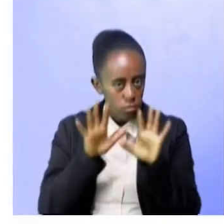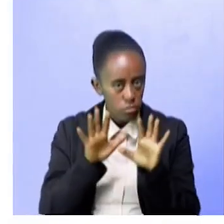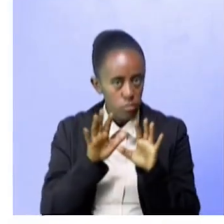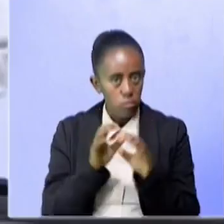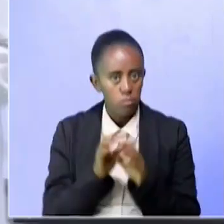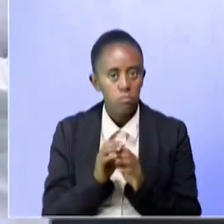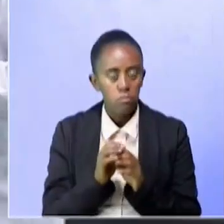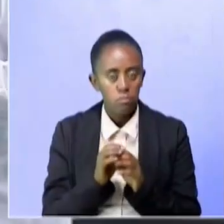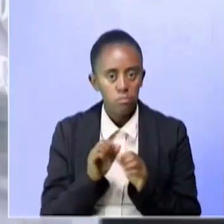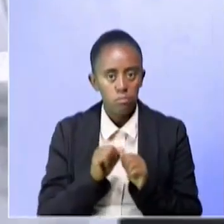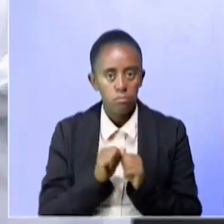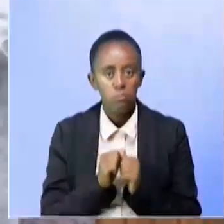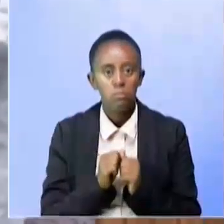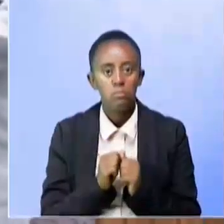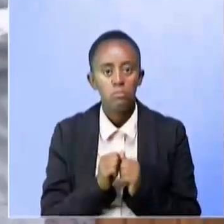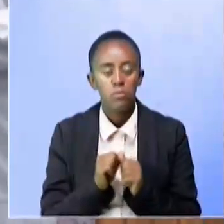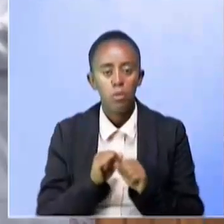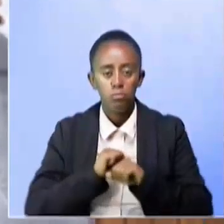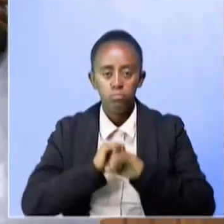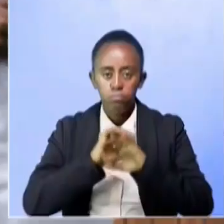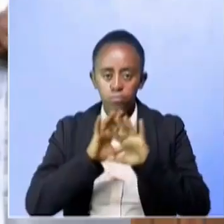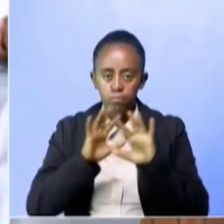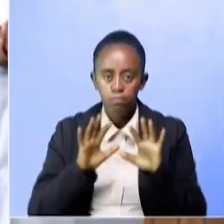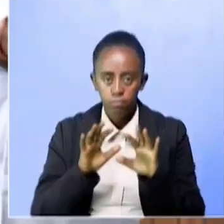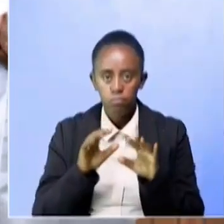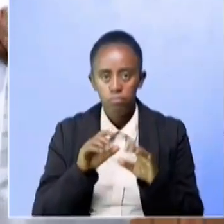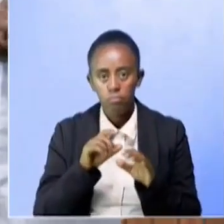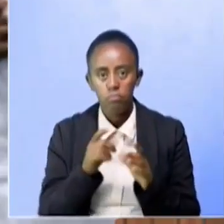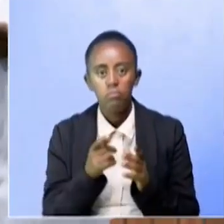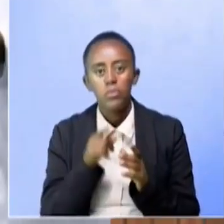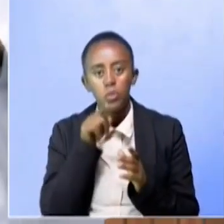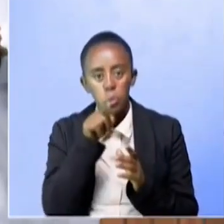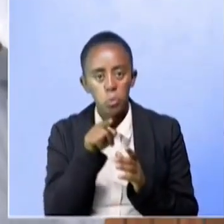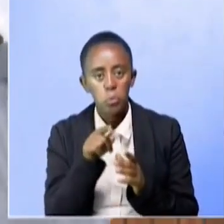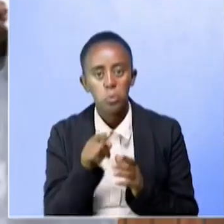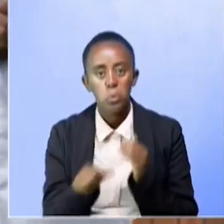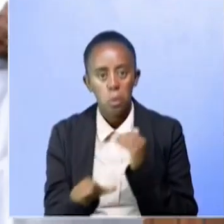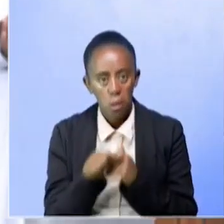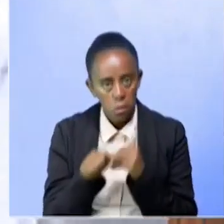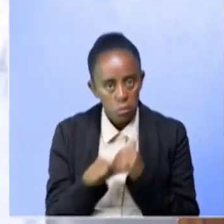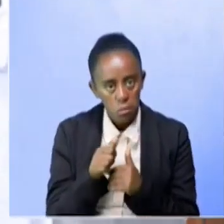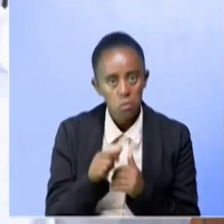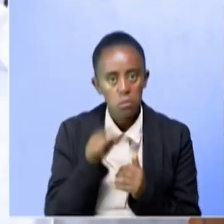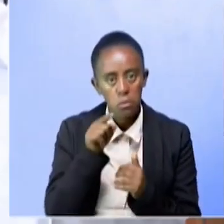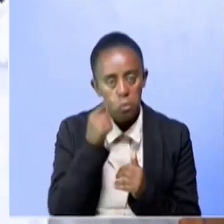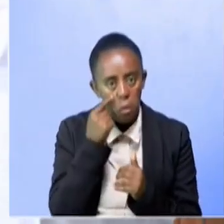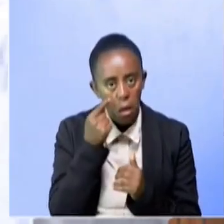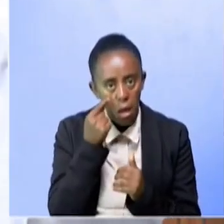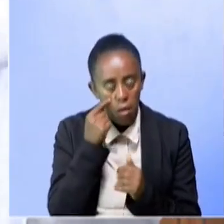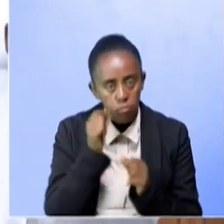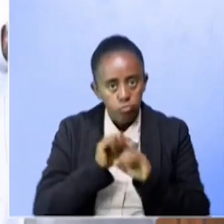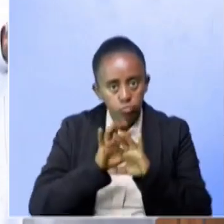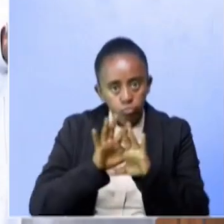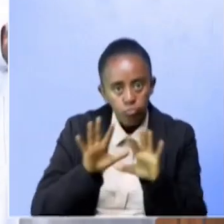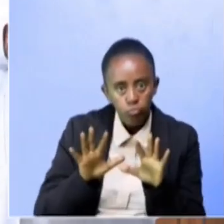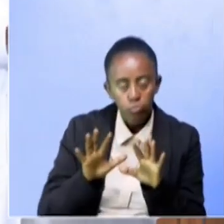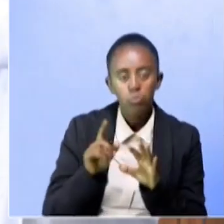unless you are altering your brightness of your computer, it may hurt your eye. So be